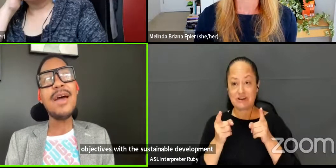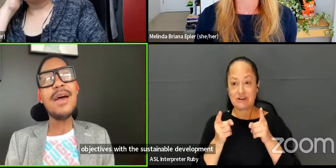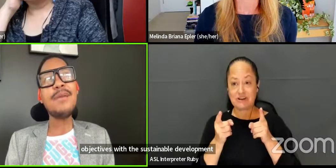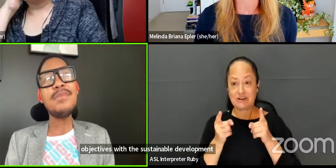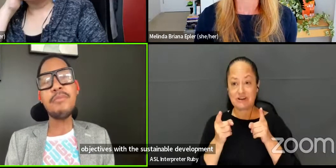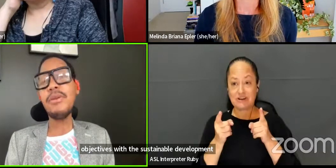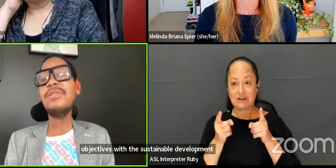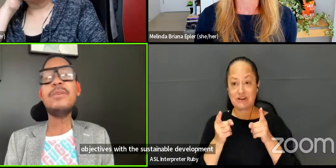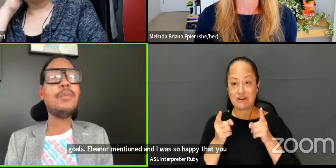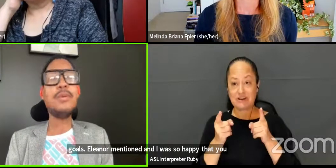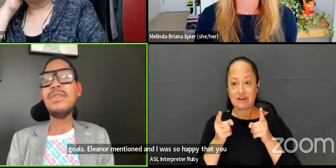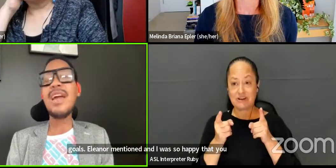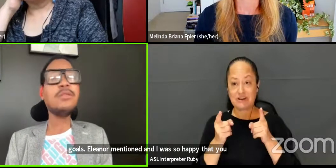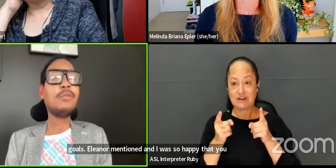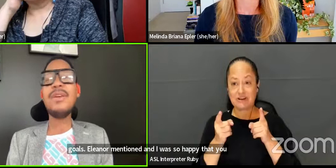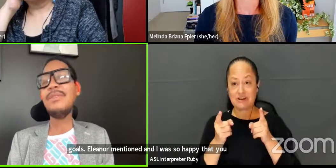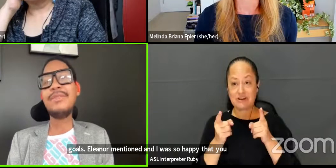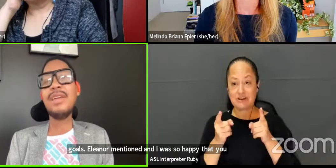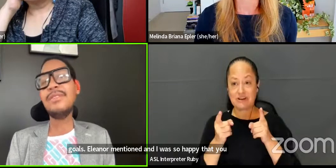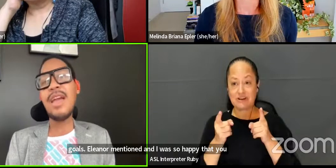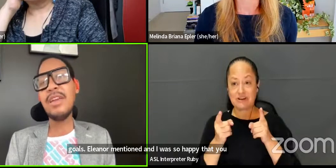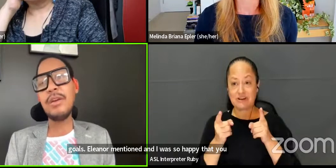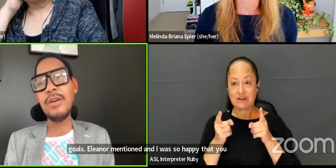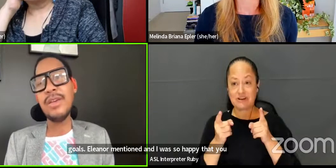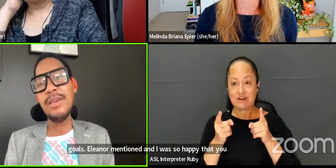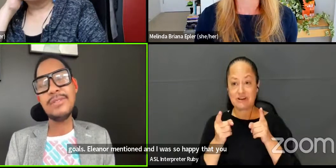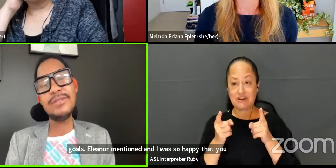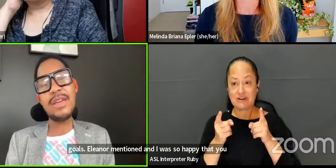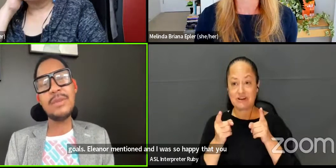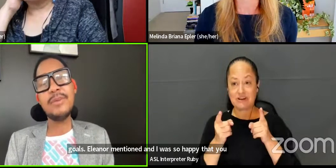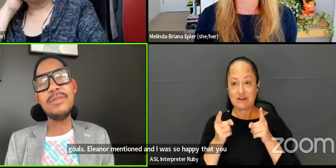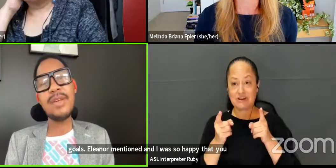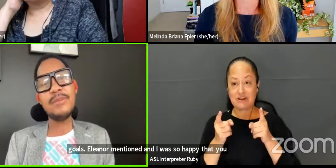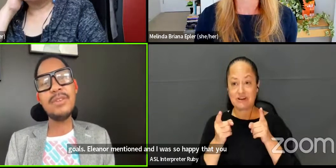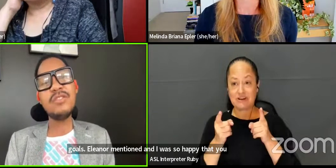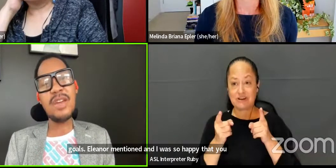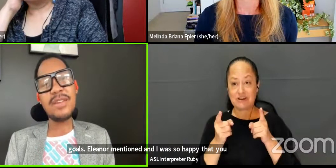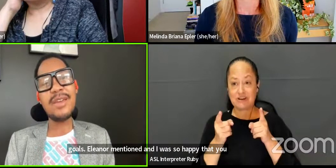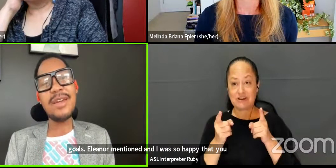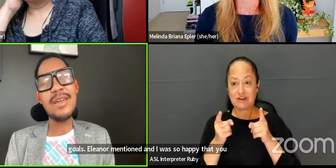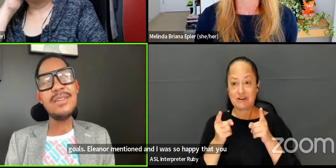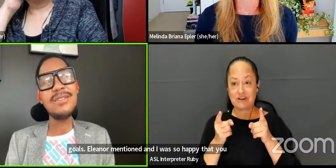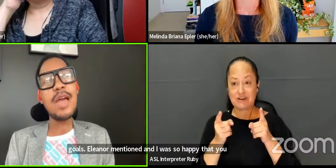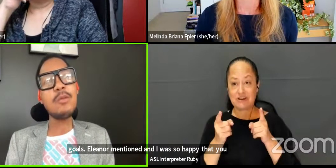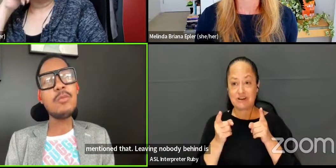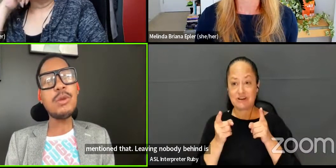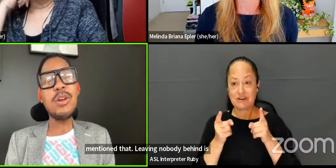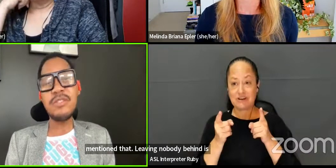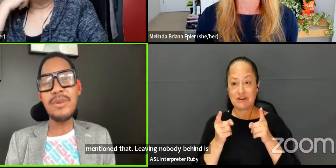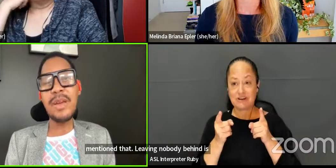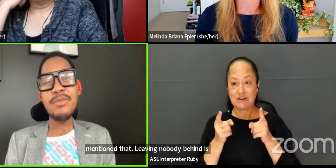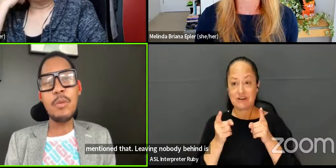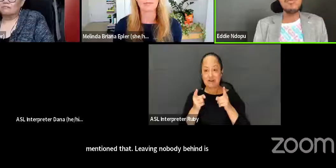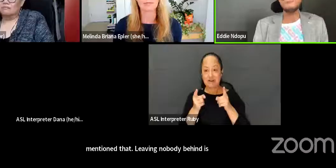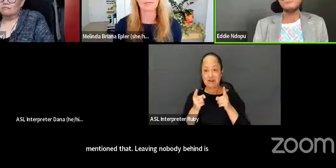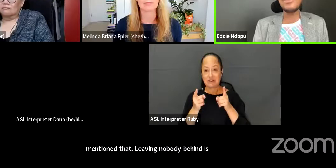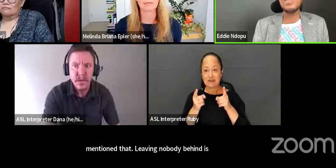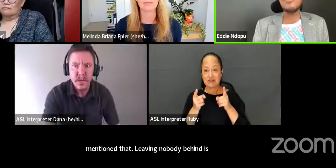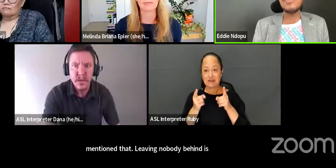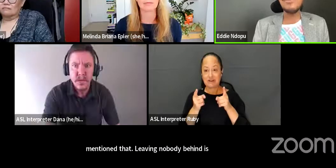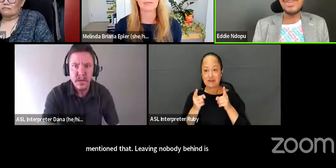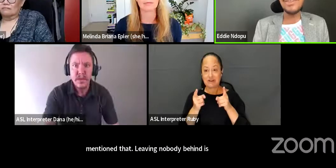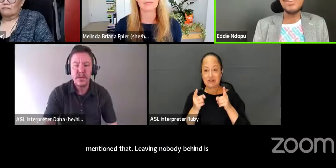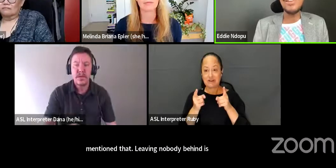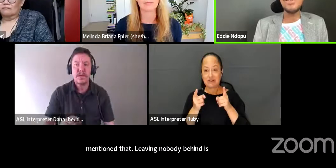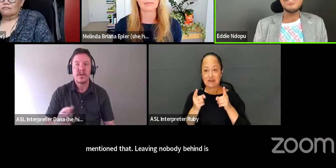the principle that underpins the entire Sustainable Development Agenda. Now, the question becomes, what does